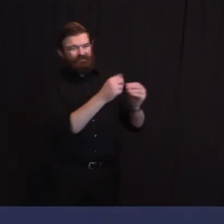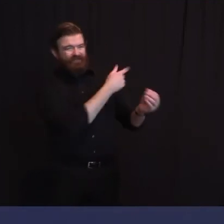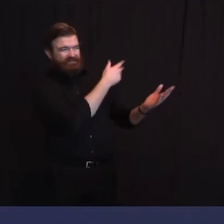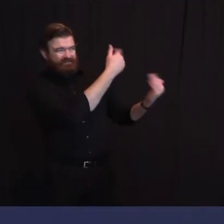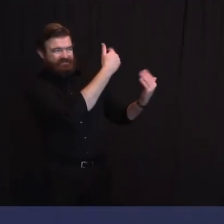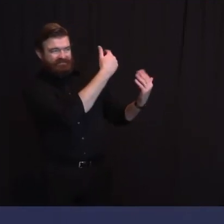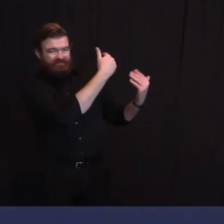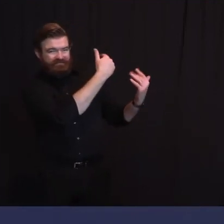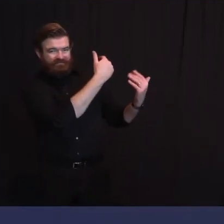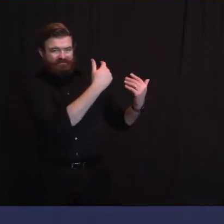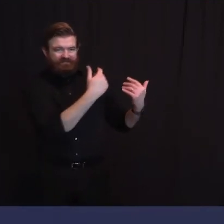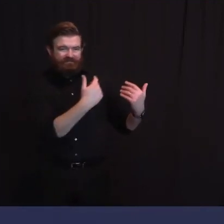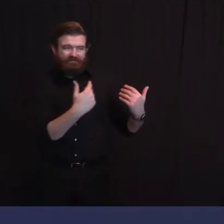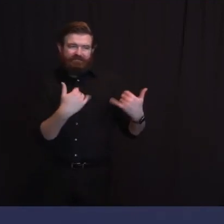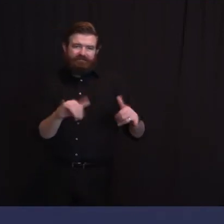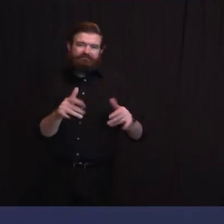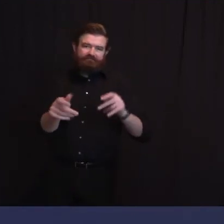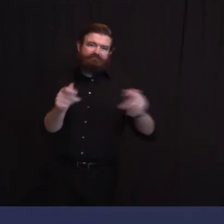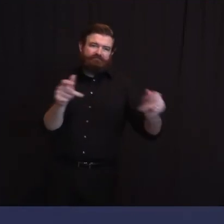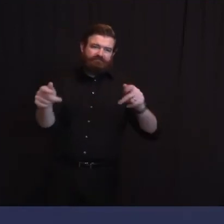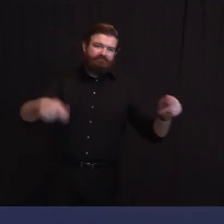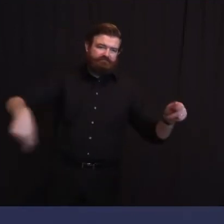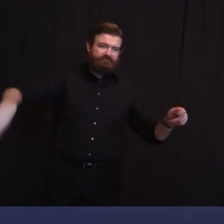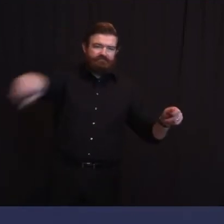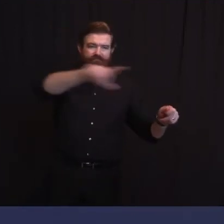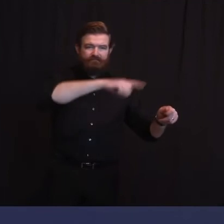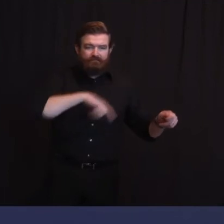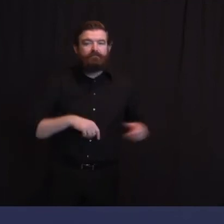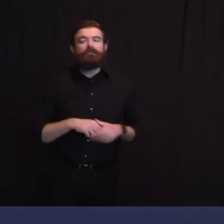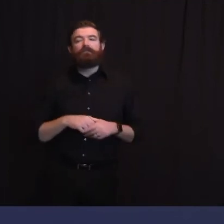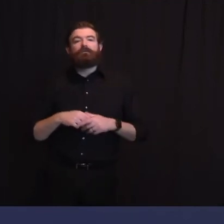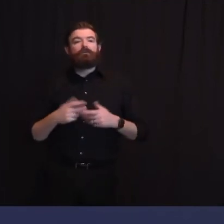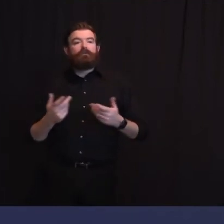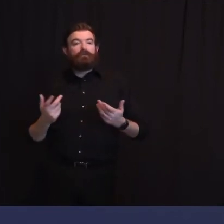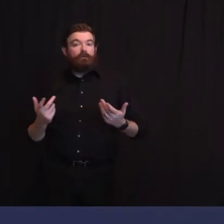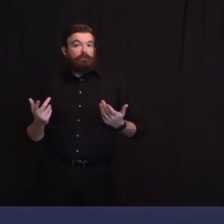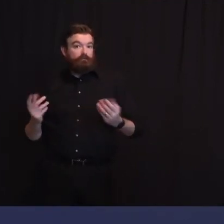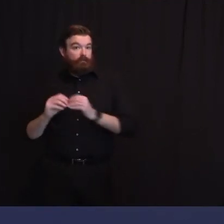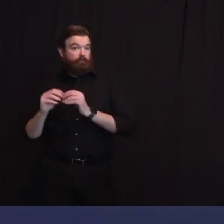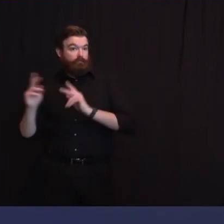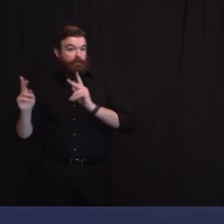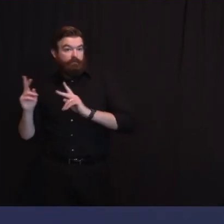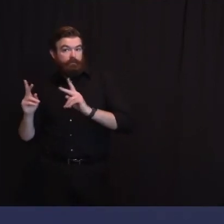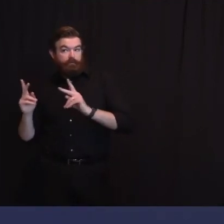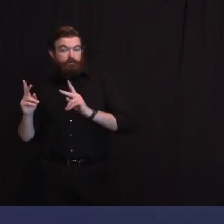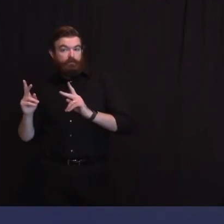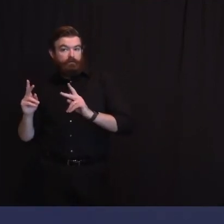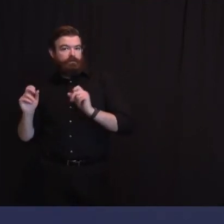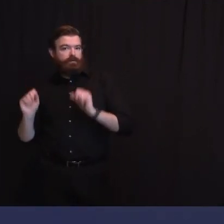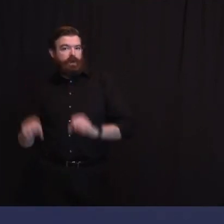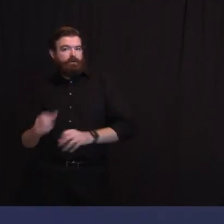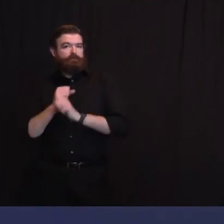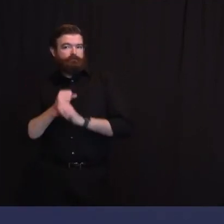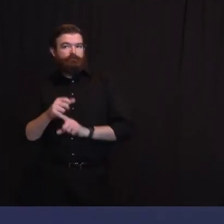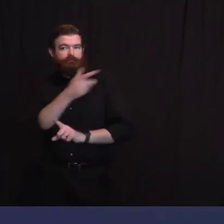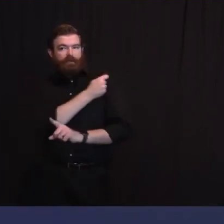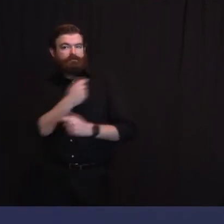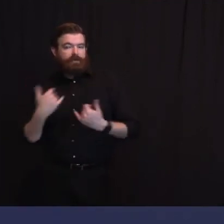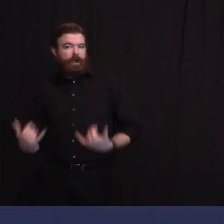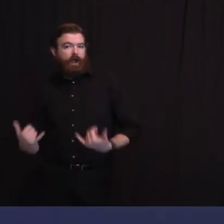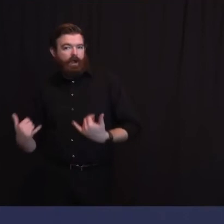So if you're running at the end of the day and you got a couple left over, you've got a lot of people to choose from right now in New Jersey. Judy, any